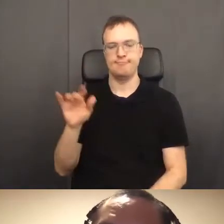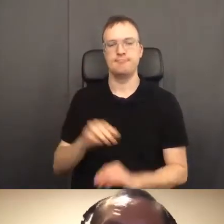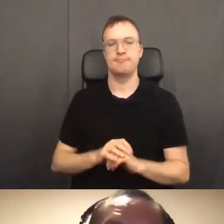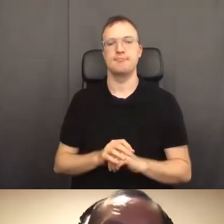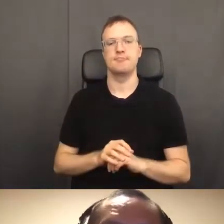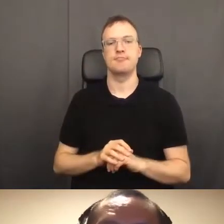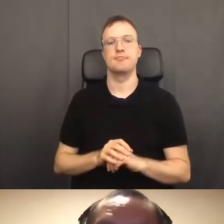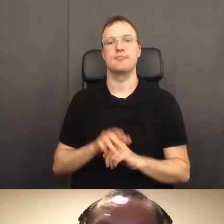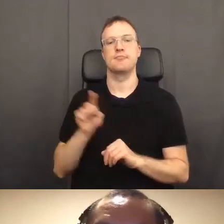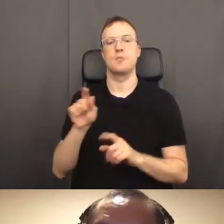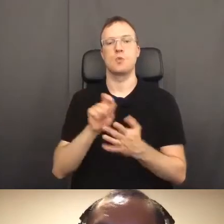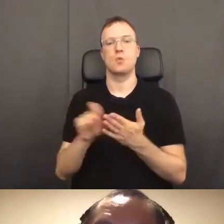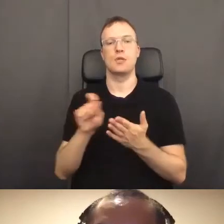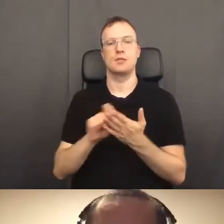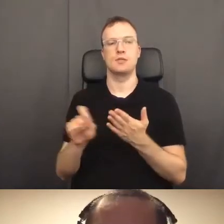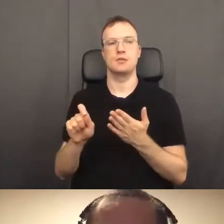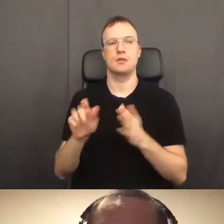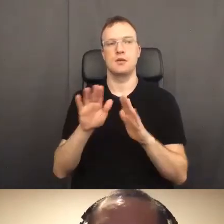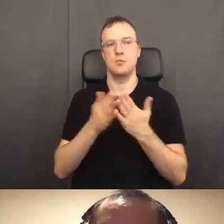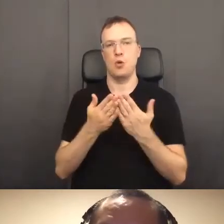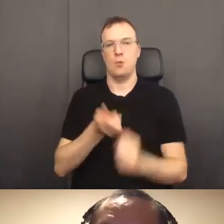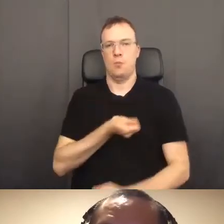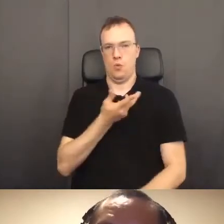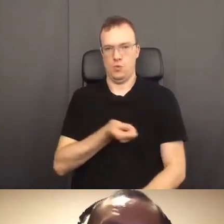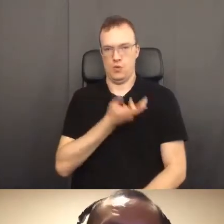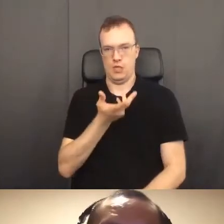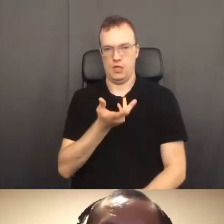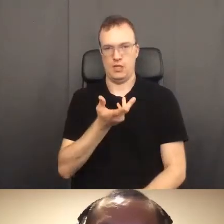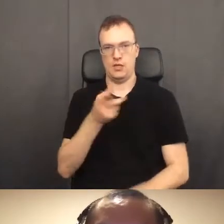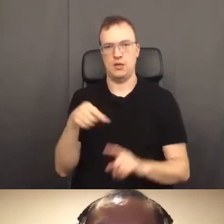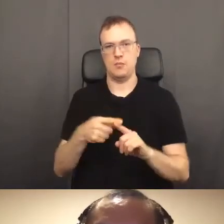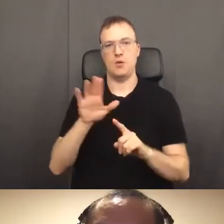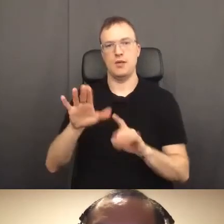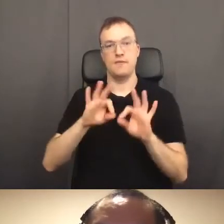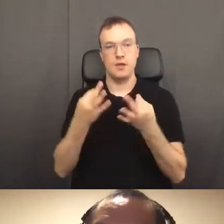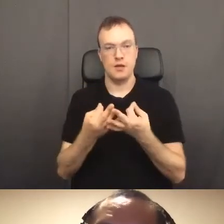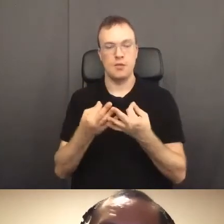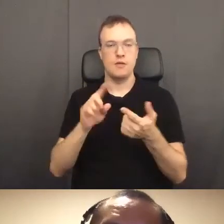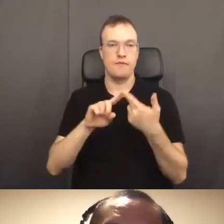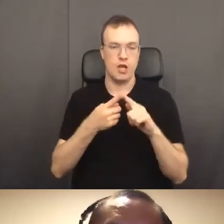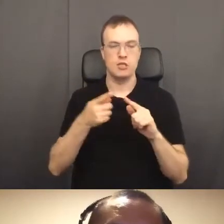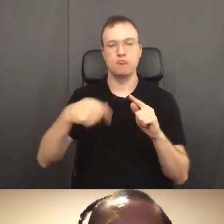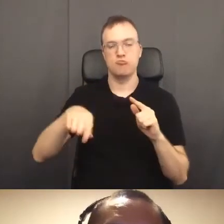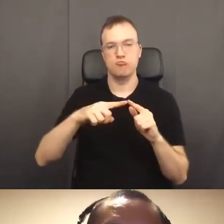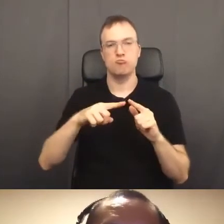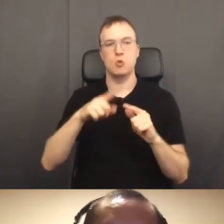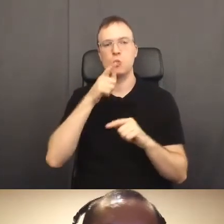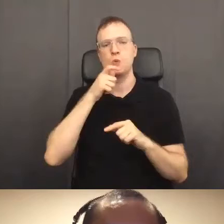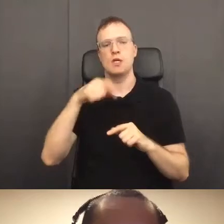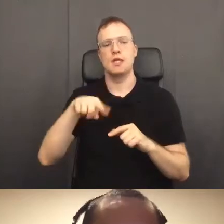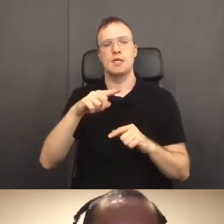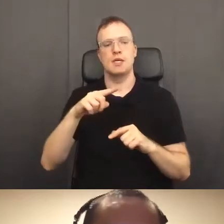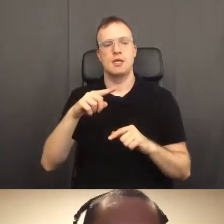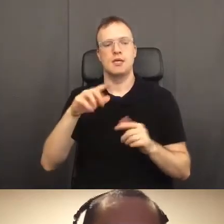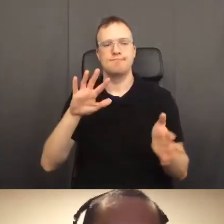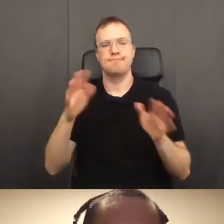has written a book of poetry about his family and friends who kind